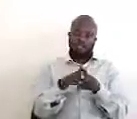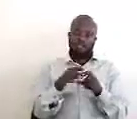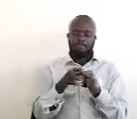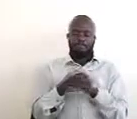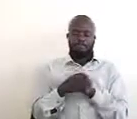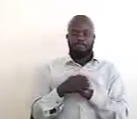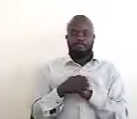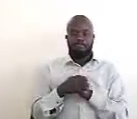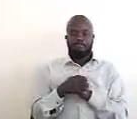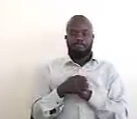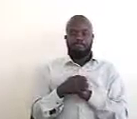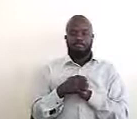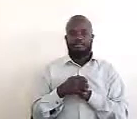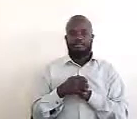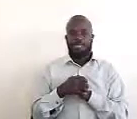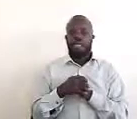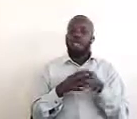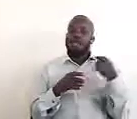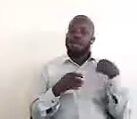And the